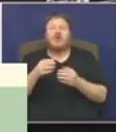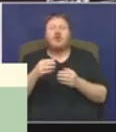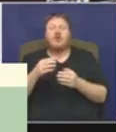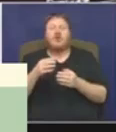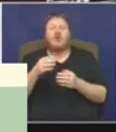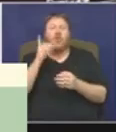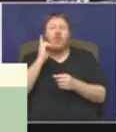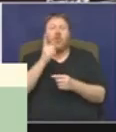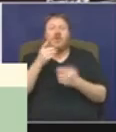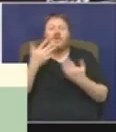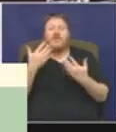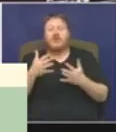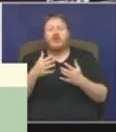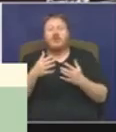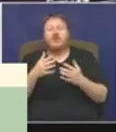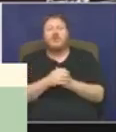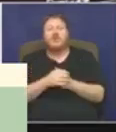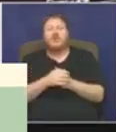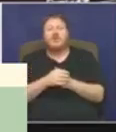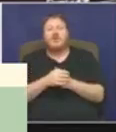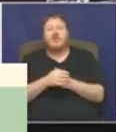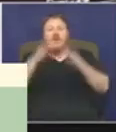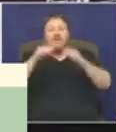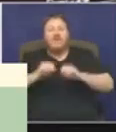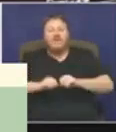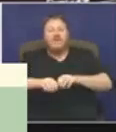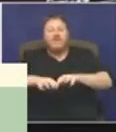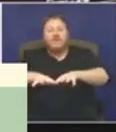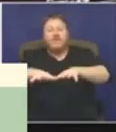households in flood-prone areas.